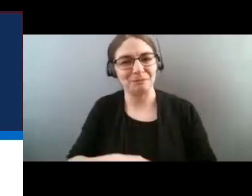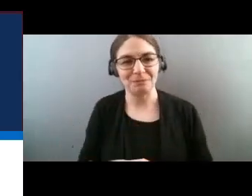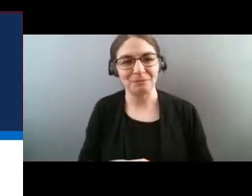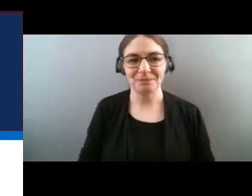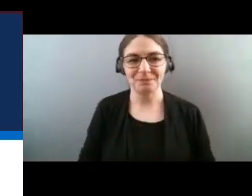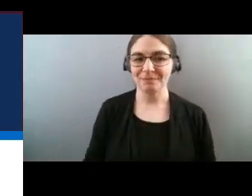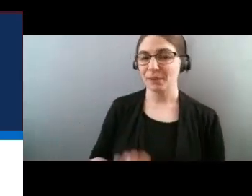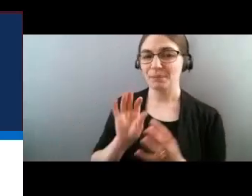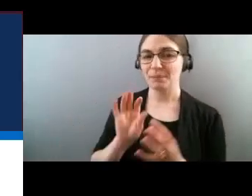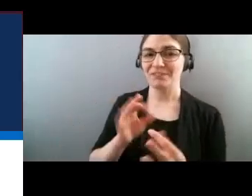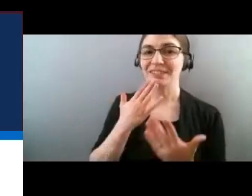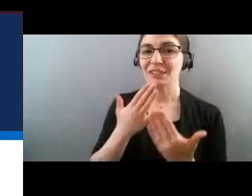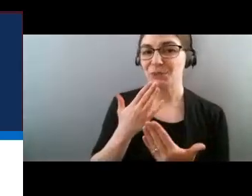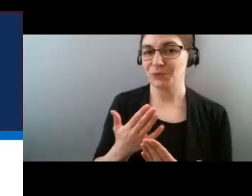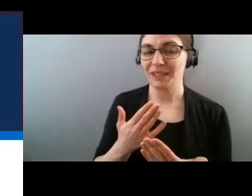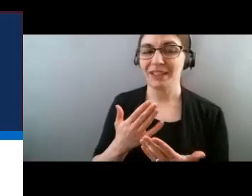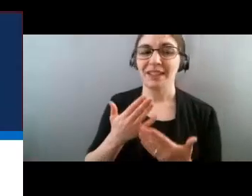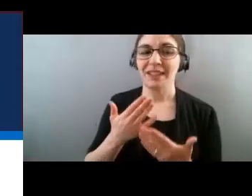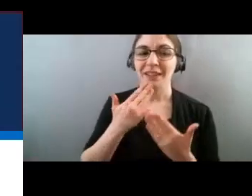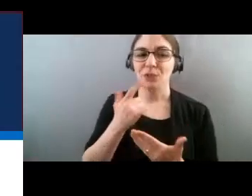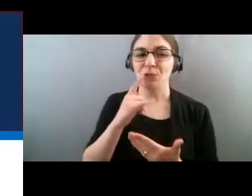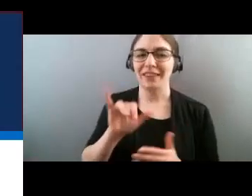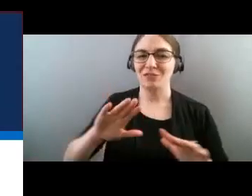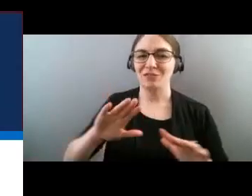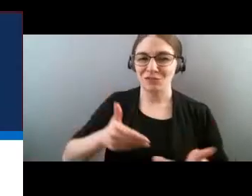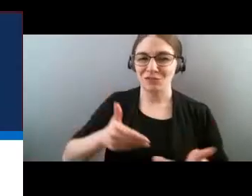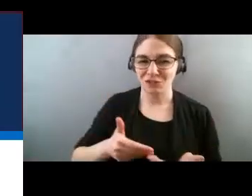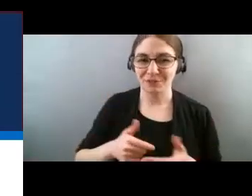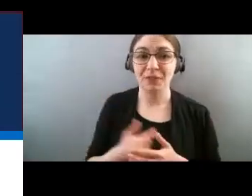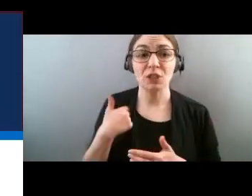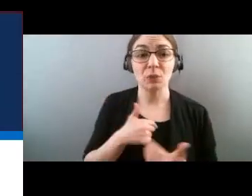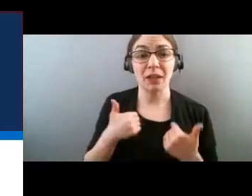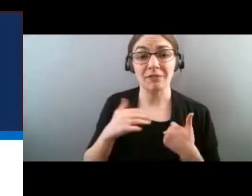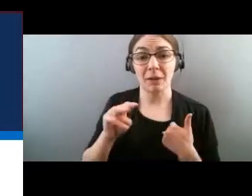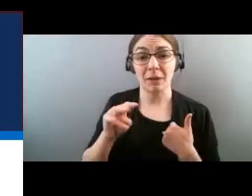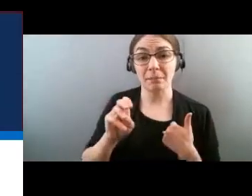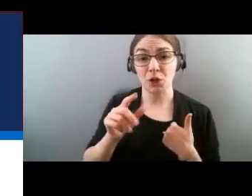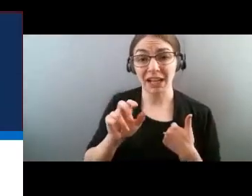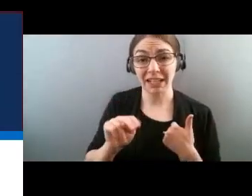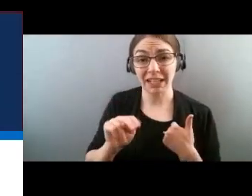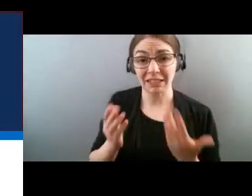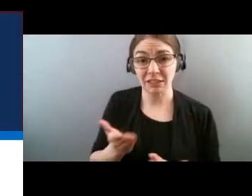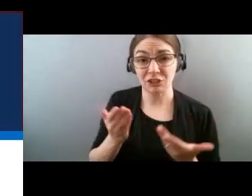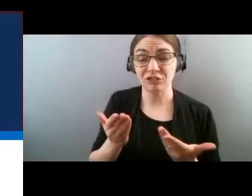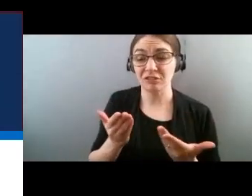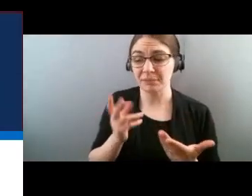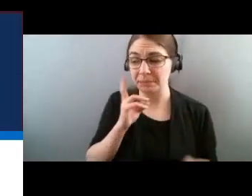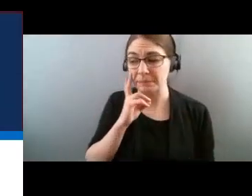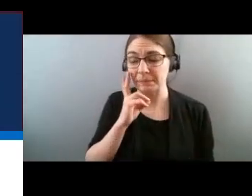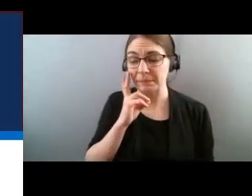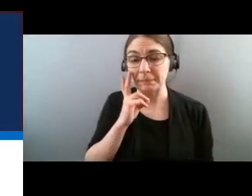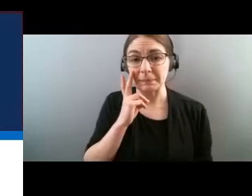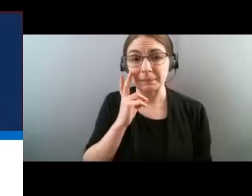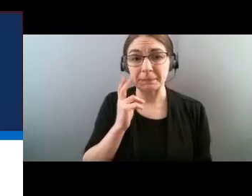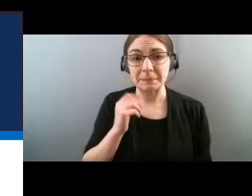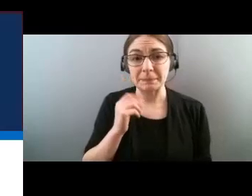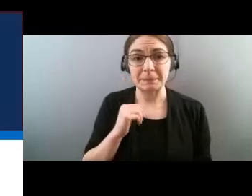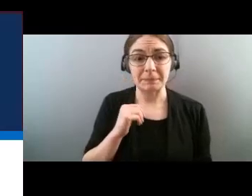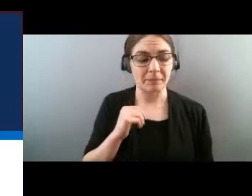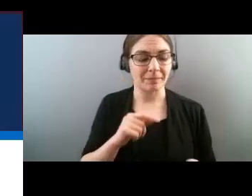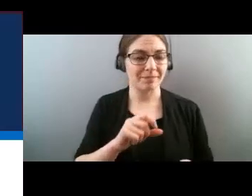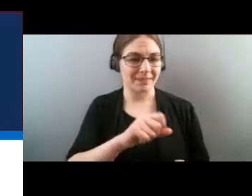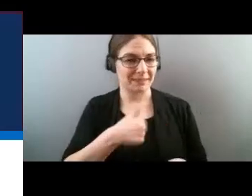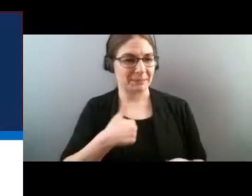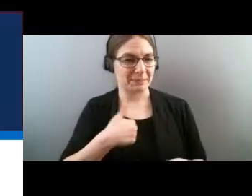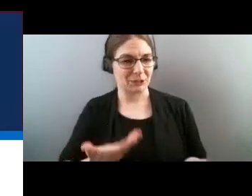Perfect. Thank you. Thanks for that introduction. Do we have Morgan here? Let me see. Yes, I'm